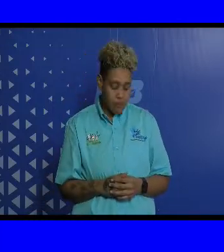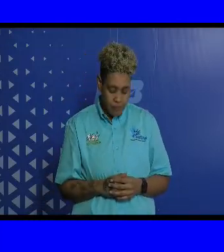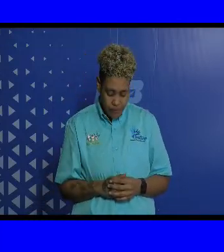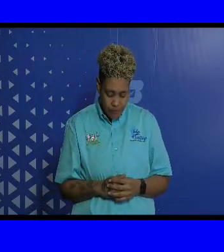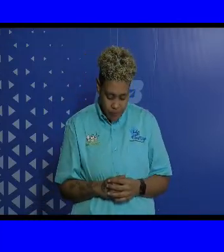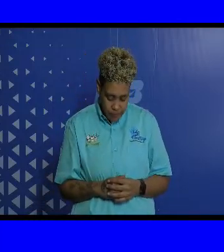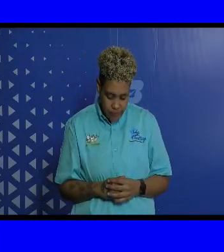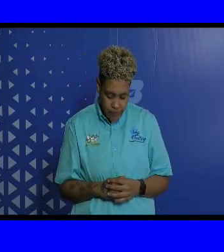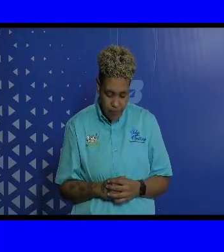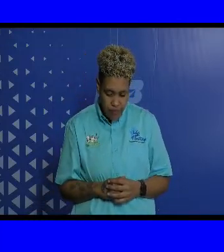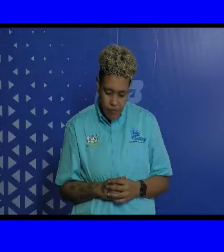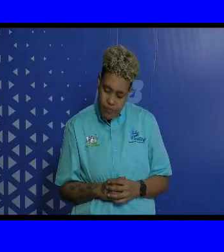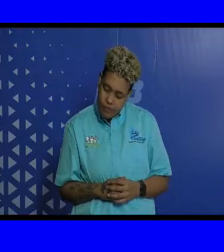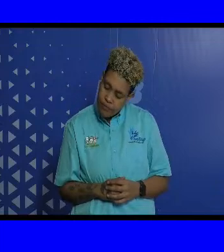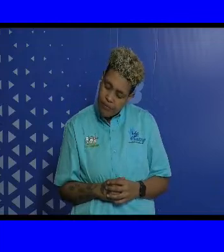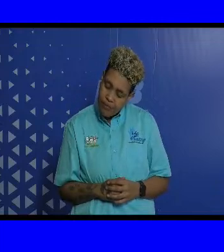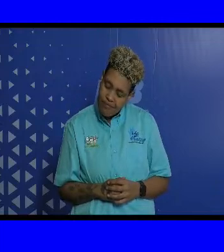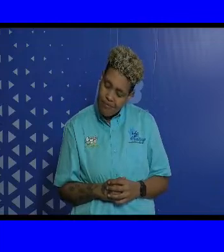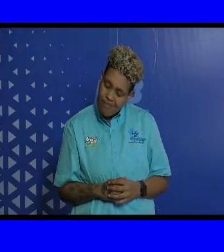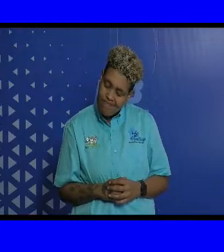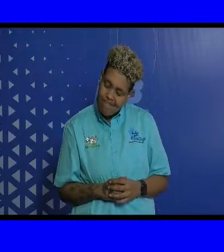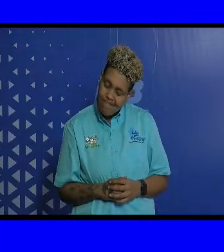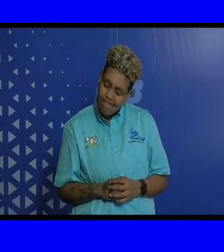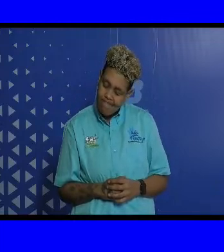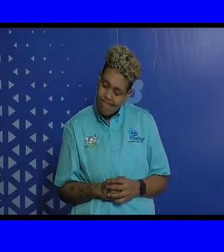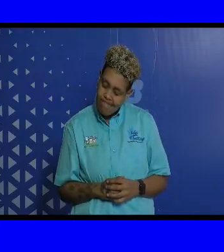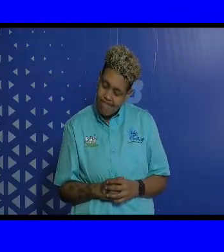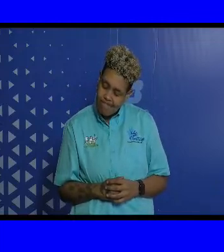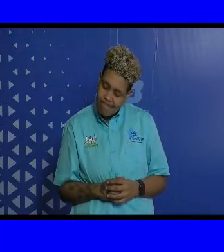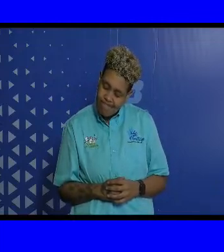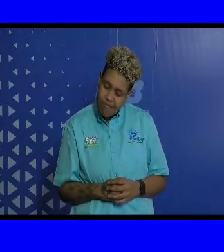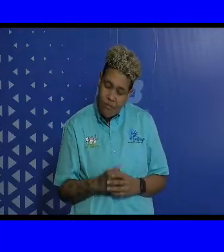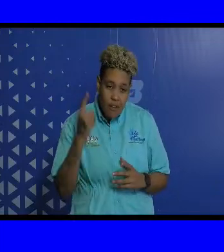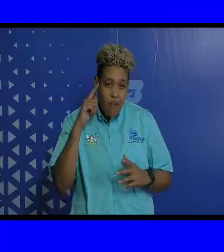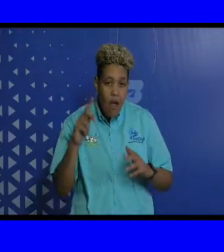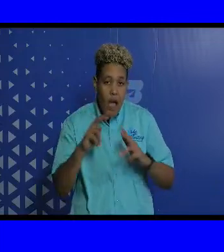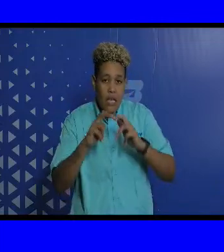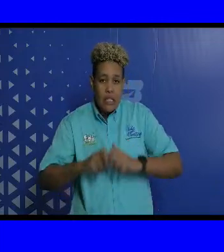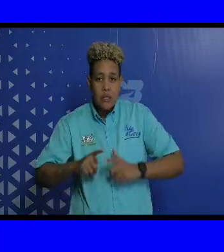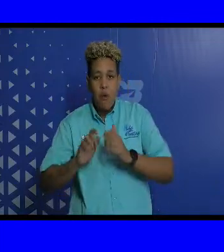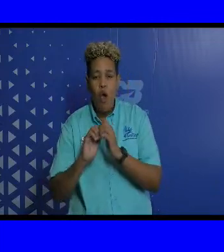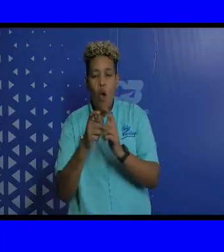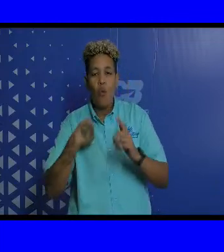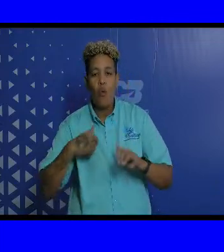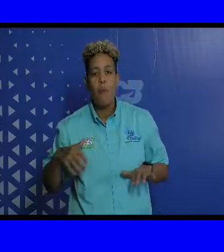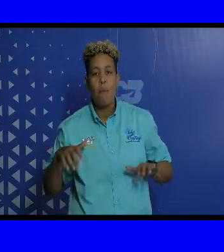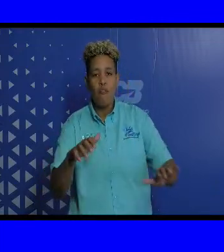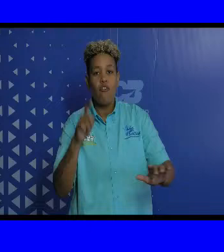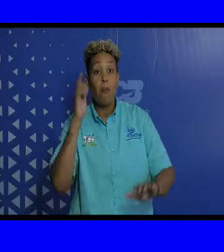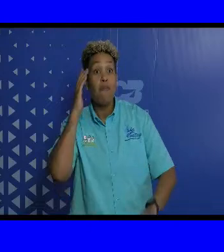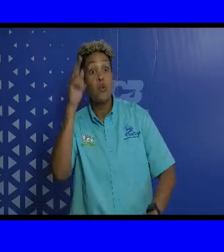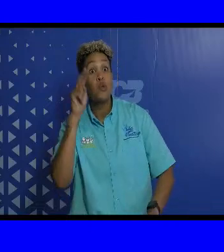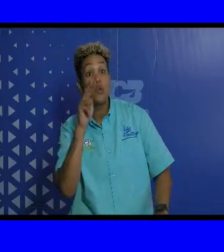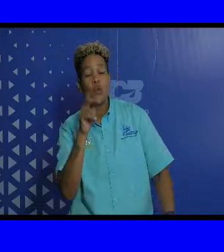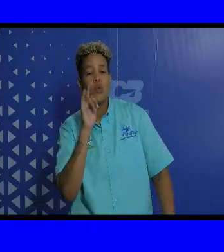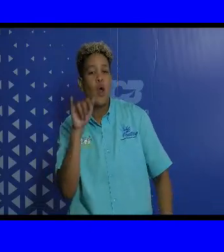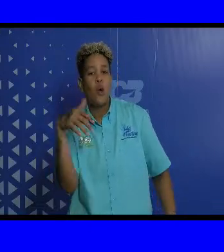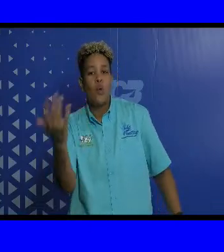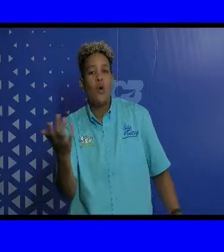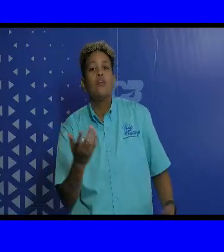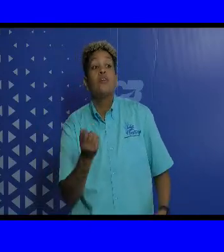as assessing how we're performing and your view of our future.